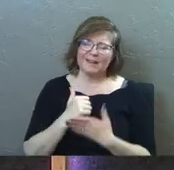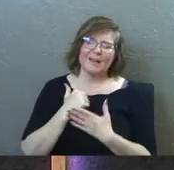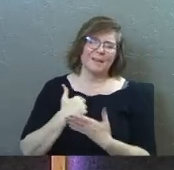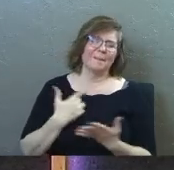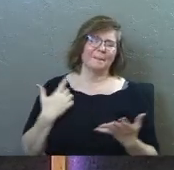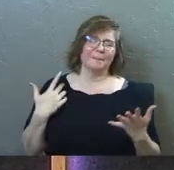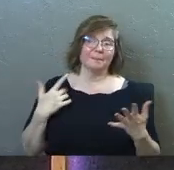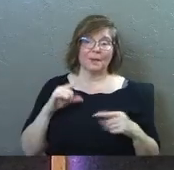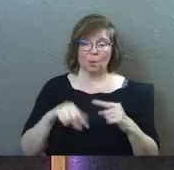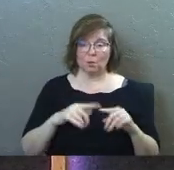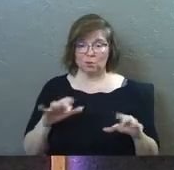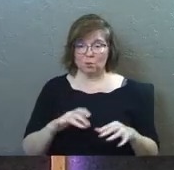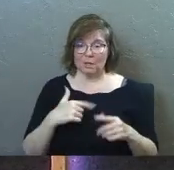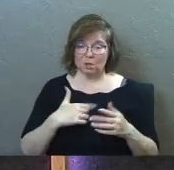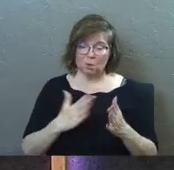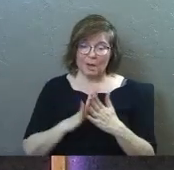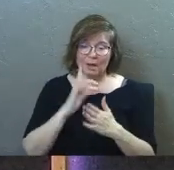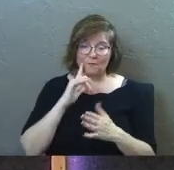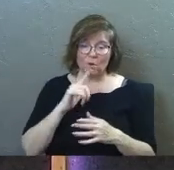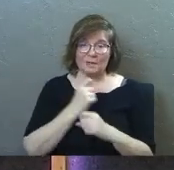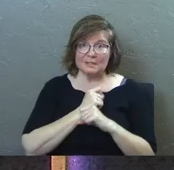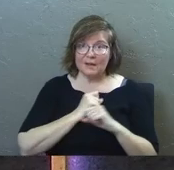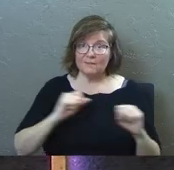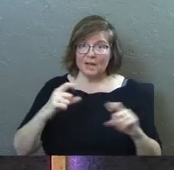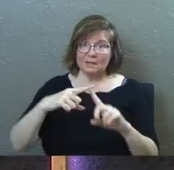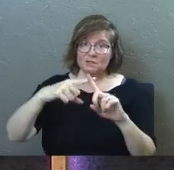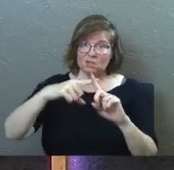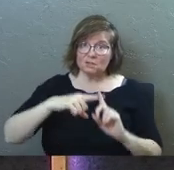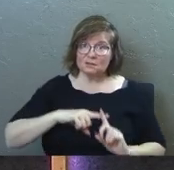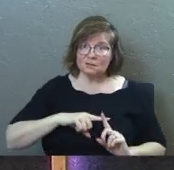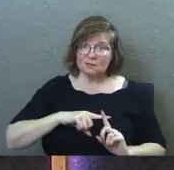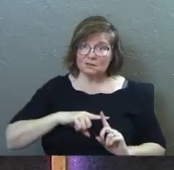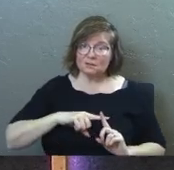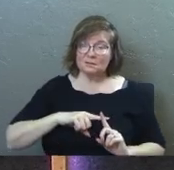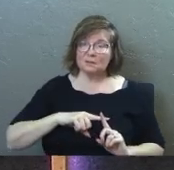help. That when you do and you ask for his salvation,